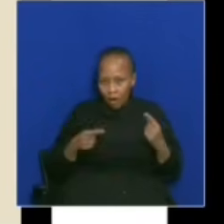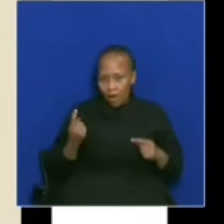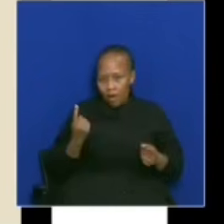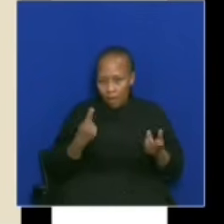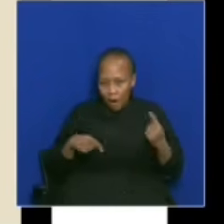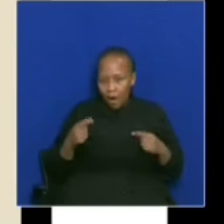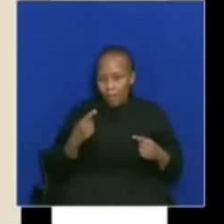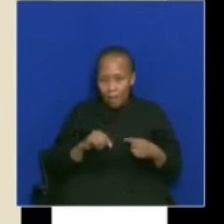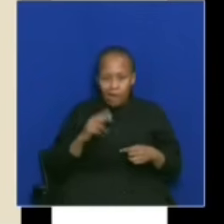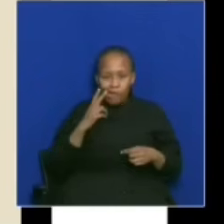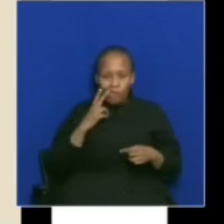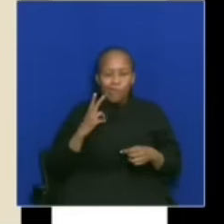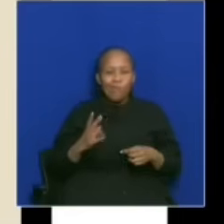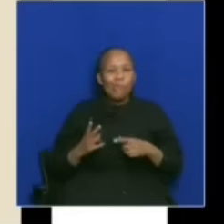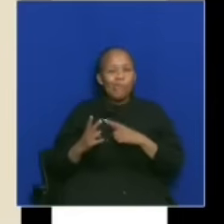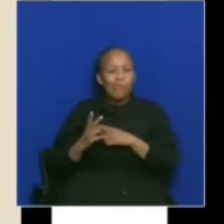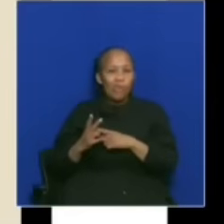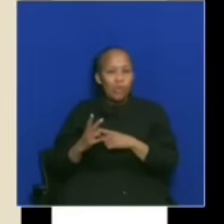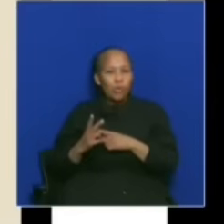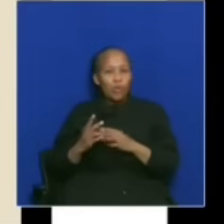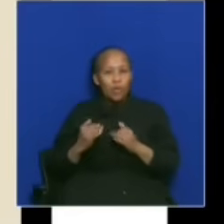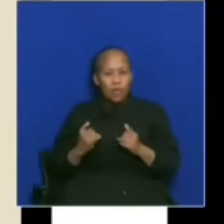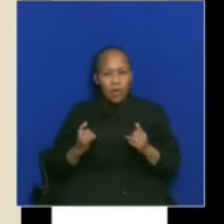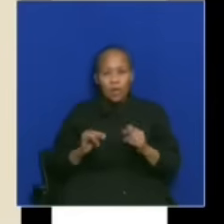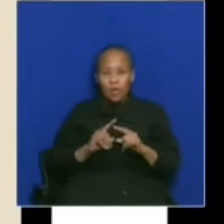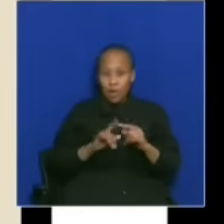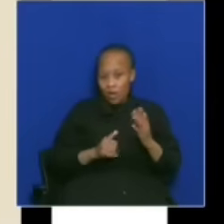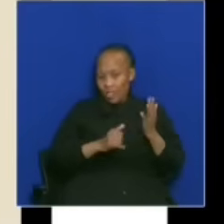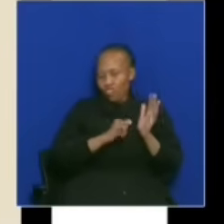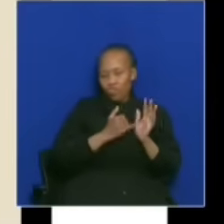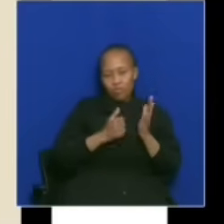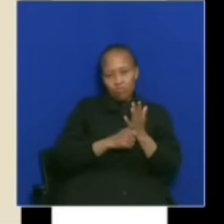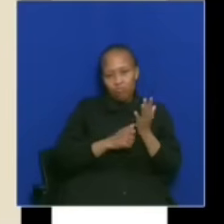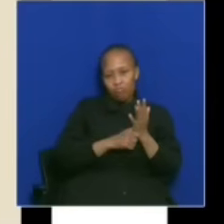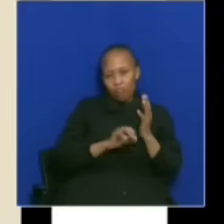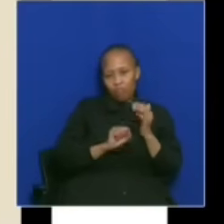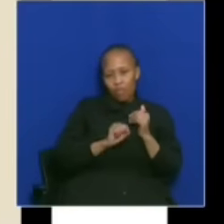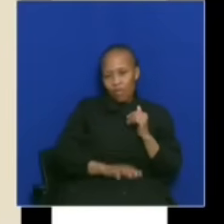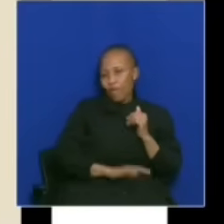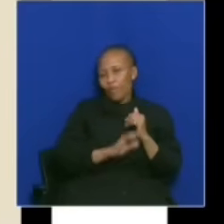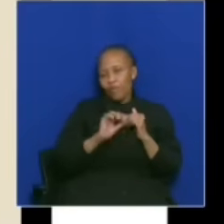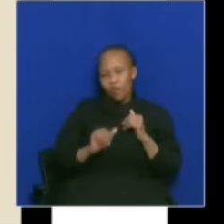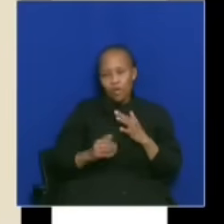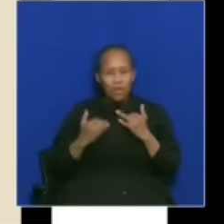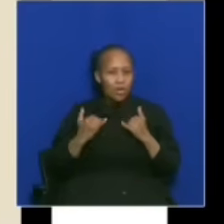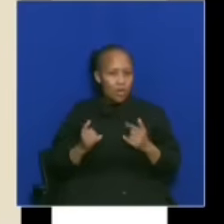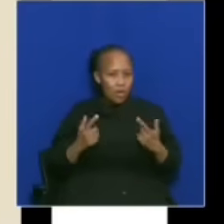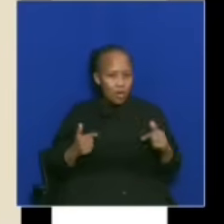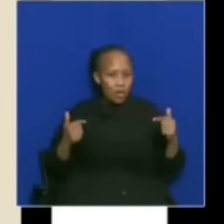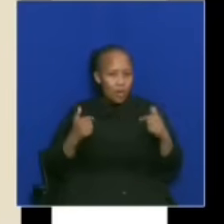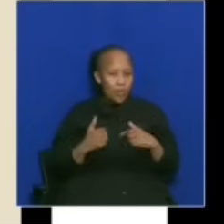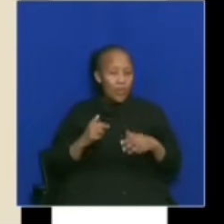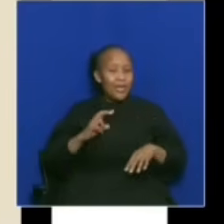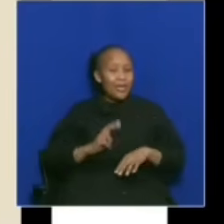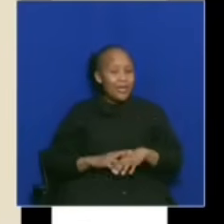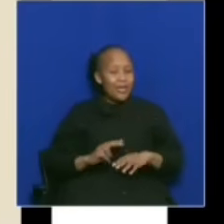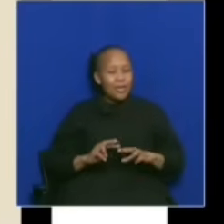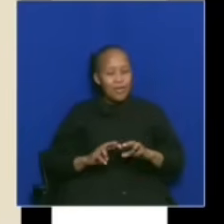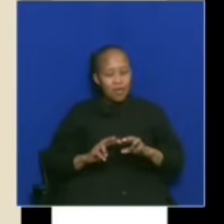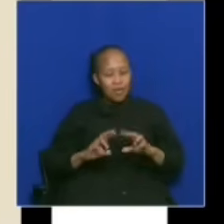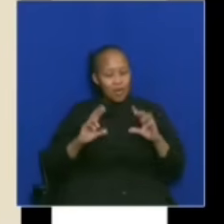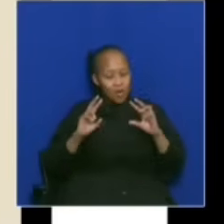Abramji, founder of the Tax Justice South Africa. We need an immediate inquiry into the industry to investigate how this is being allowed to